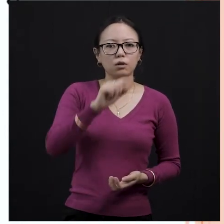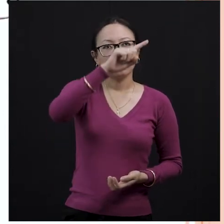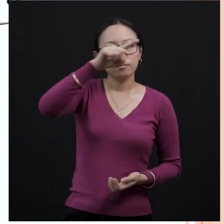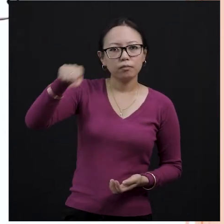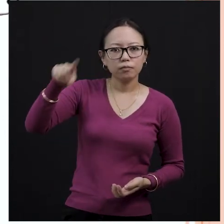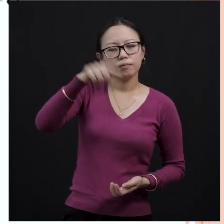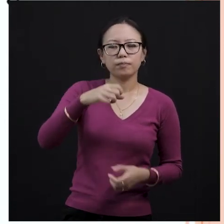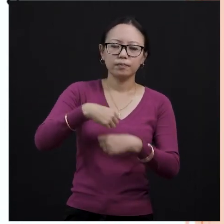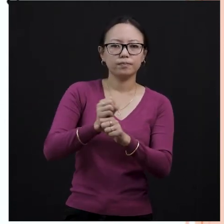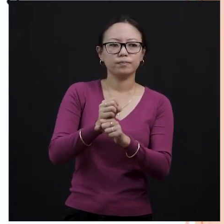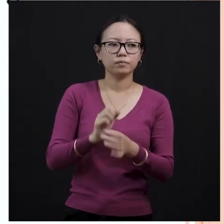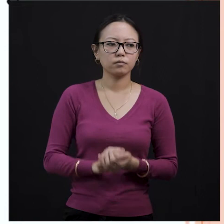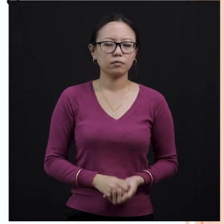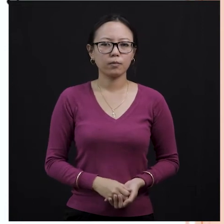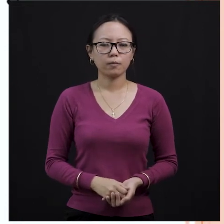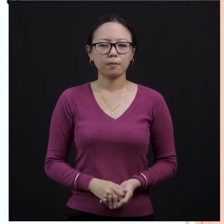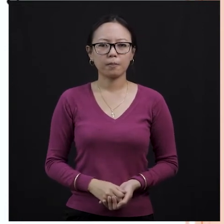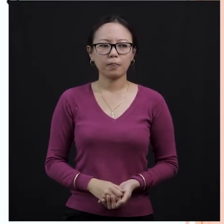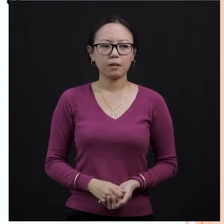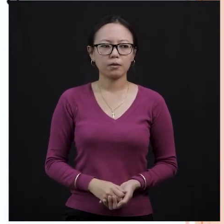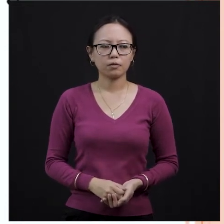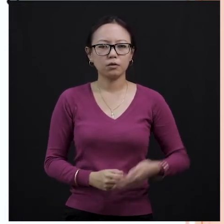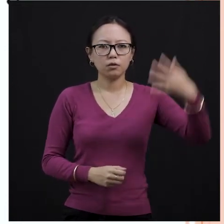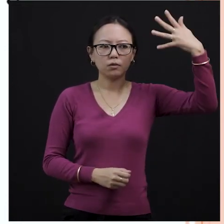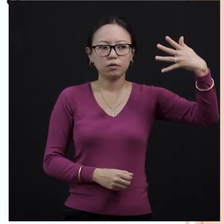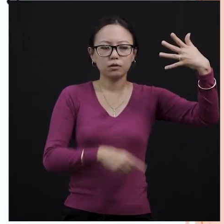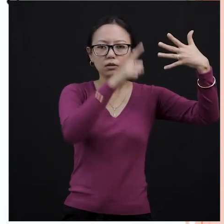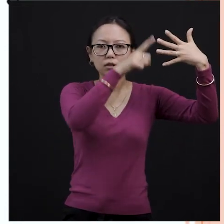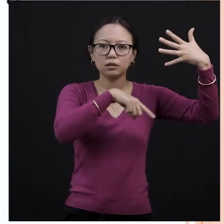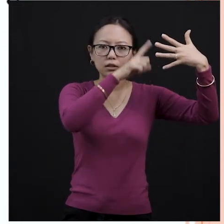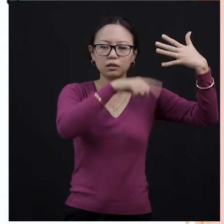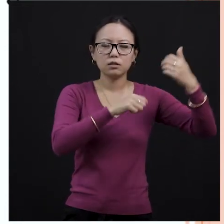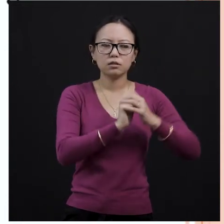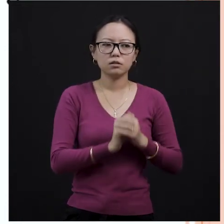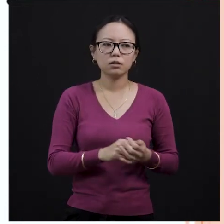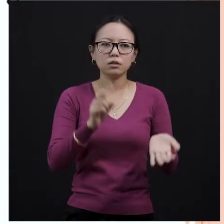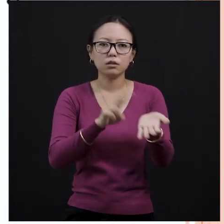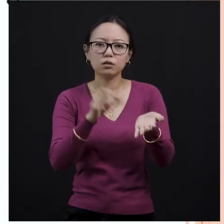7, 9. These numbers are your numerals, and